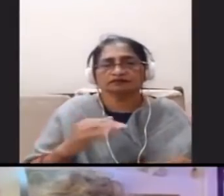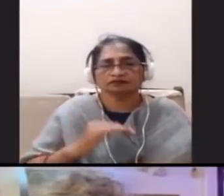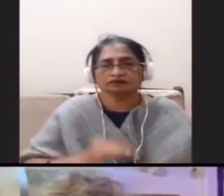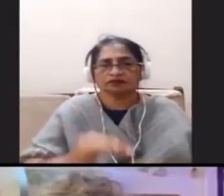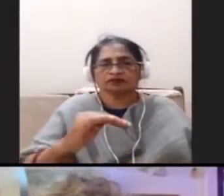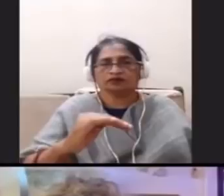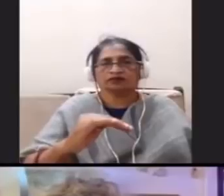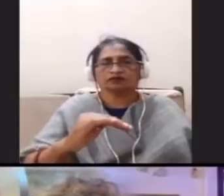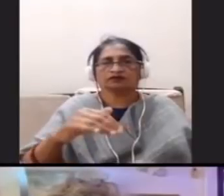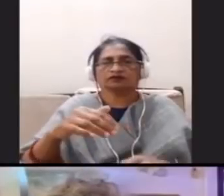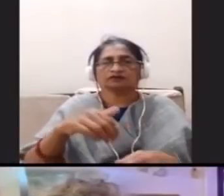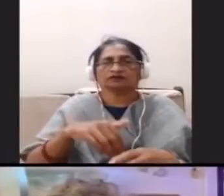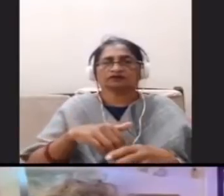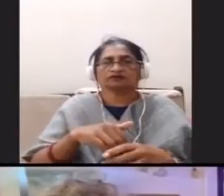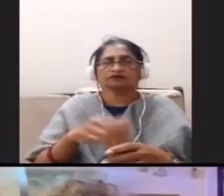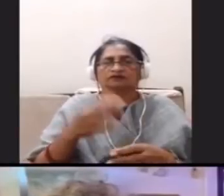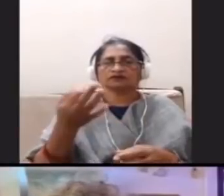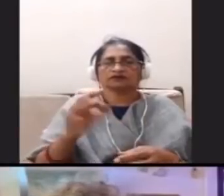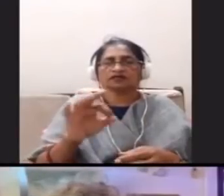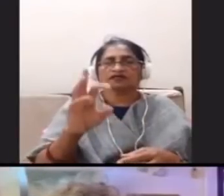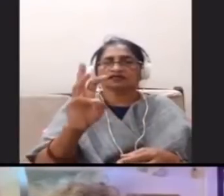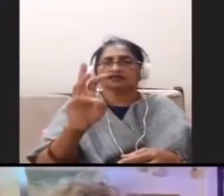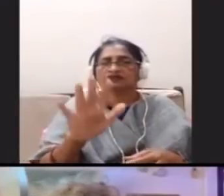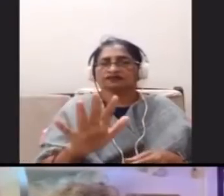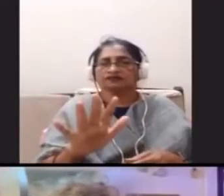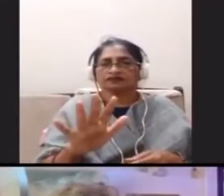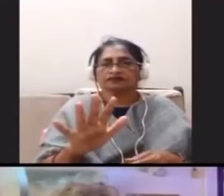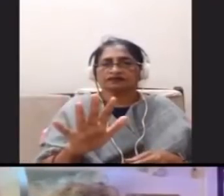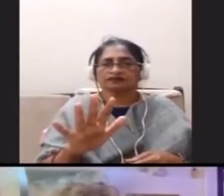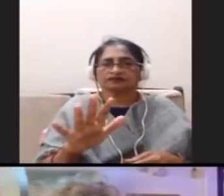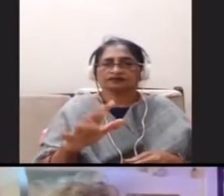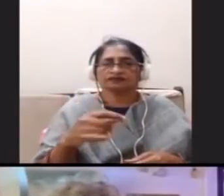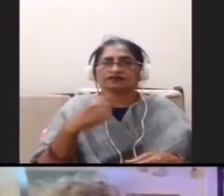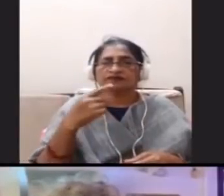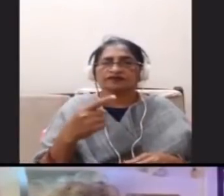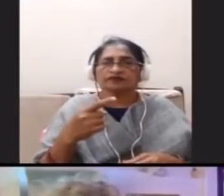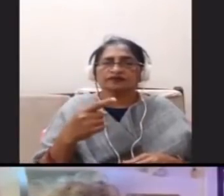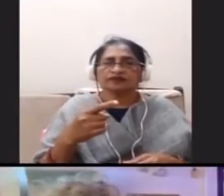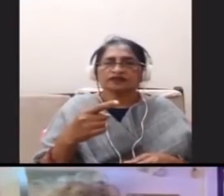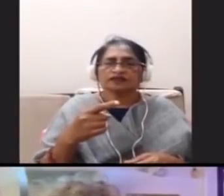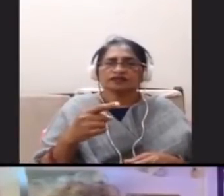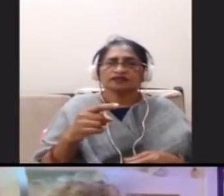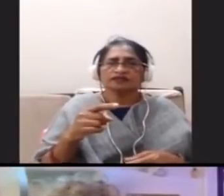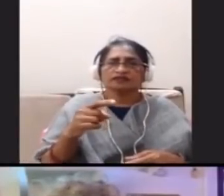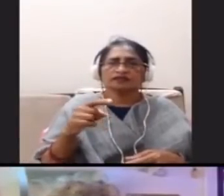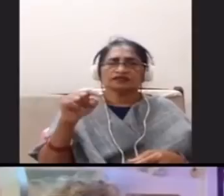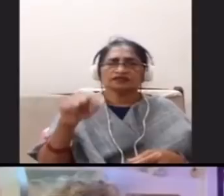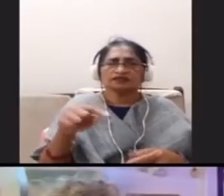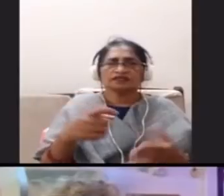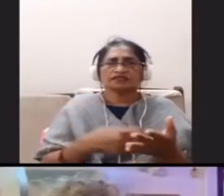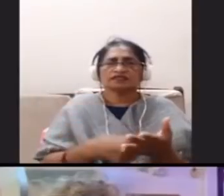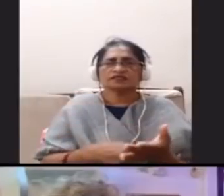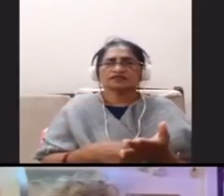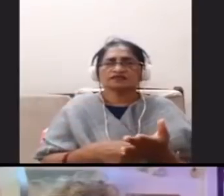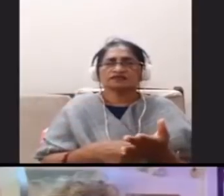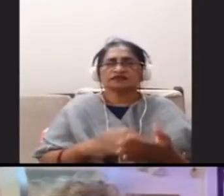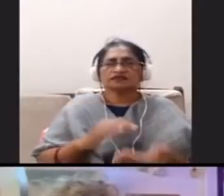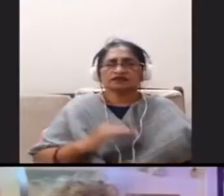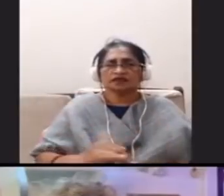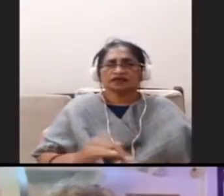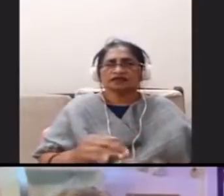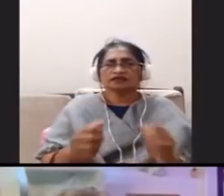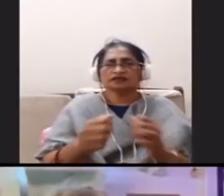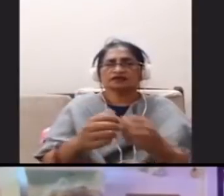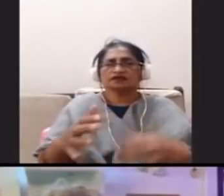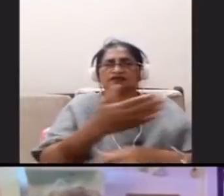Burton on Trent in 1965 with a condition called phocomelia. This resulted in her being born without any arms